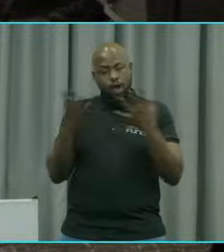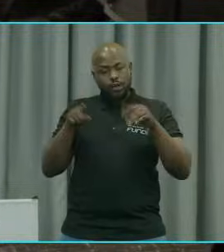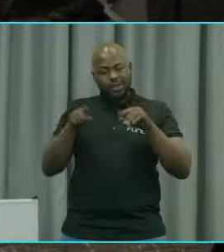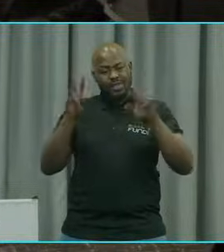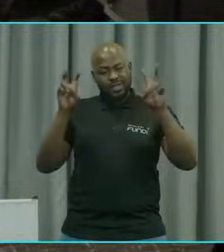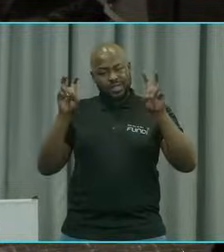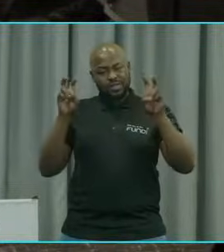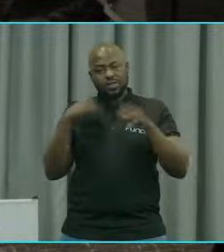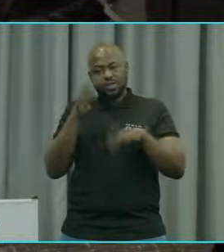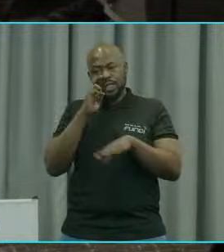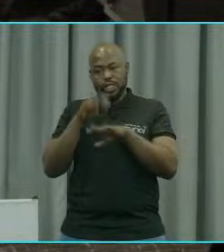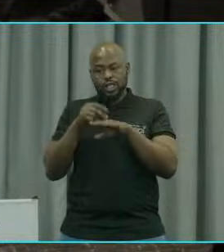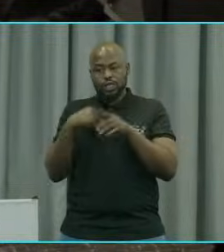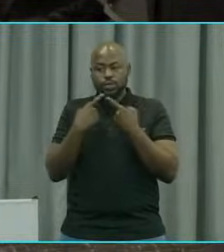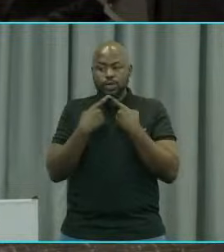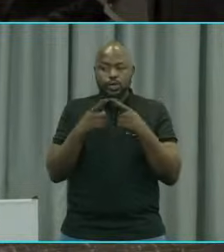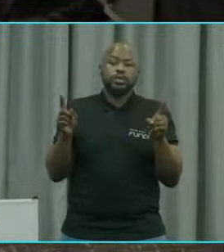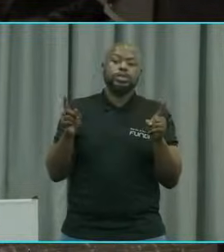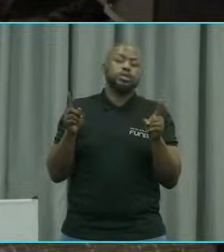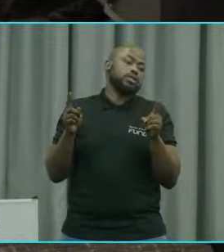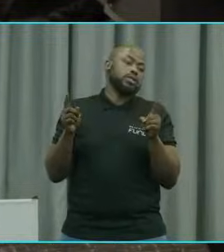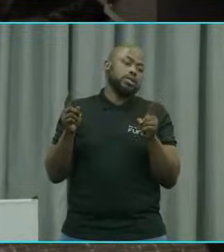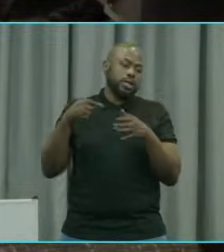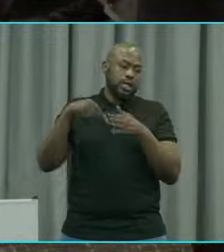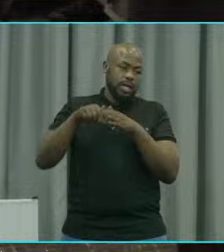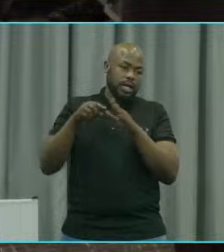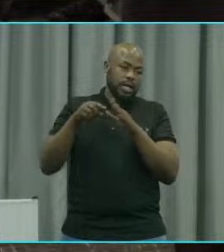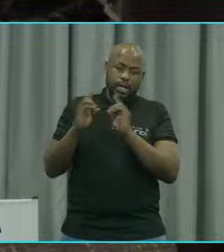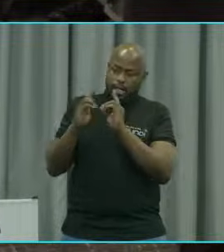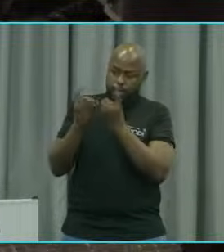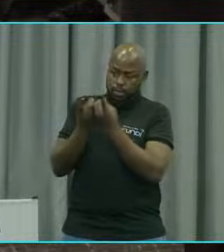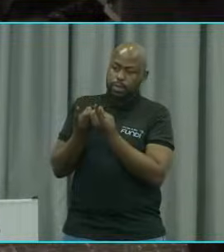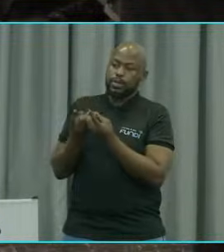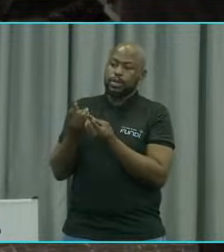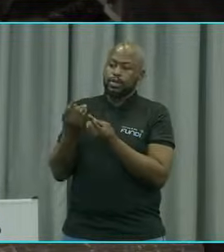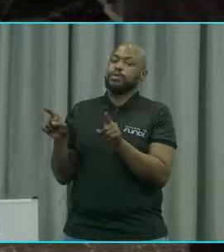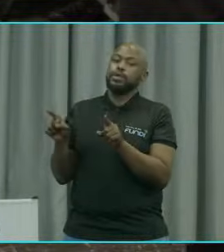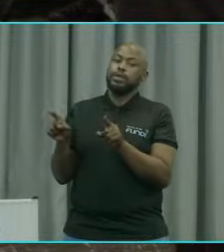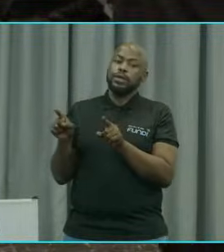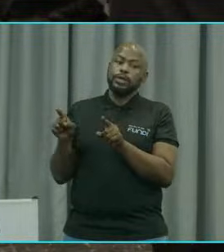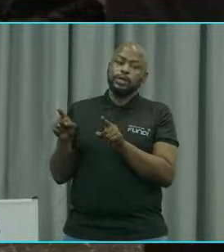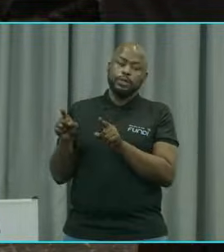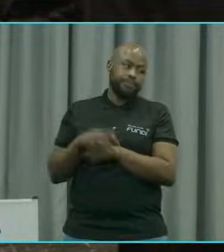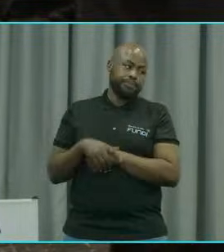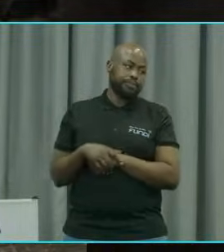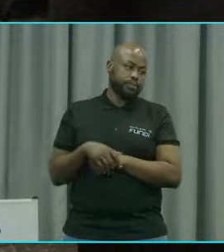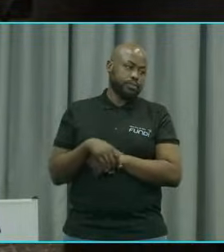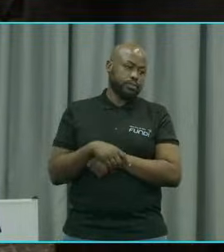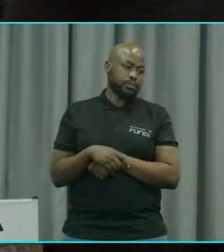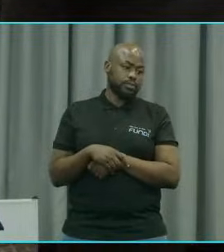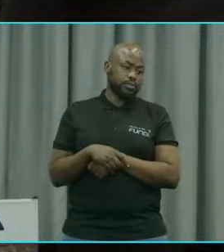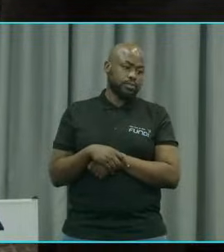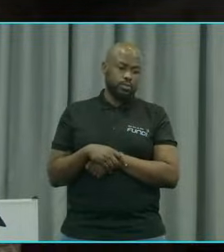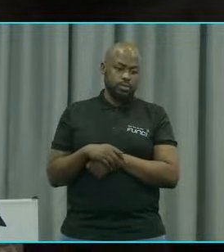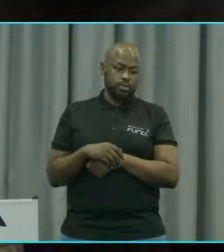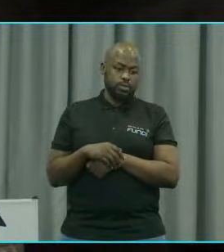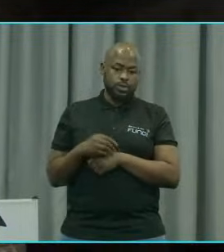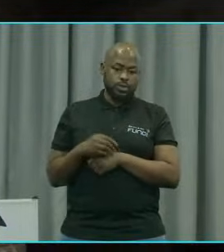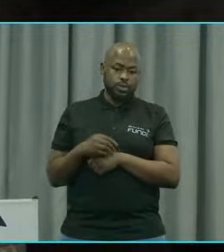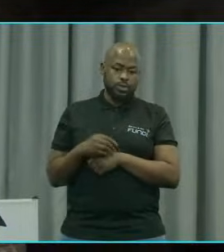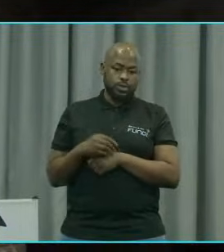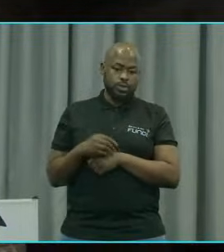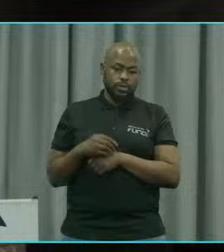be raised within the provincial education department actually themselves, together with in that regard. There's only a limited amount actually of